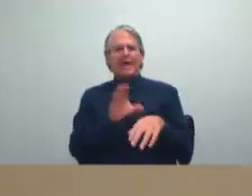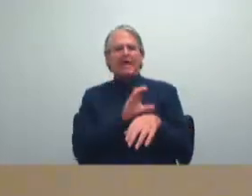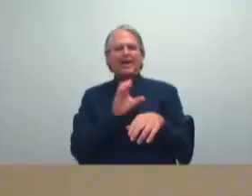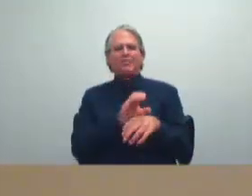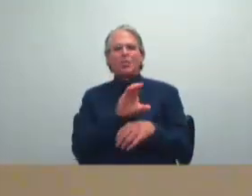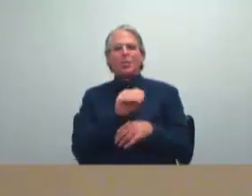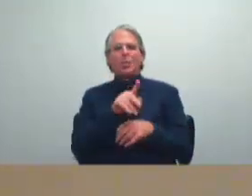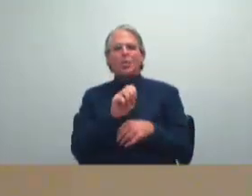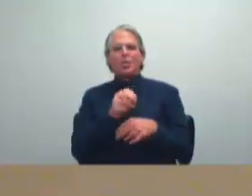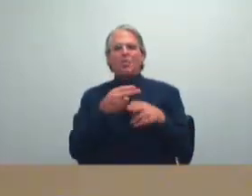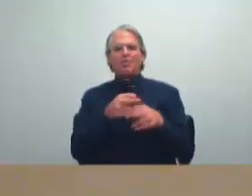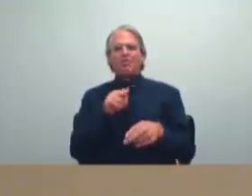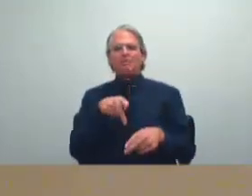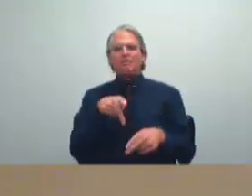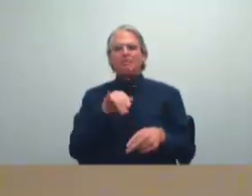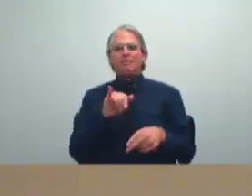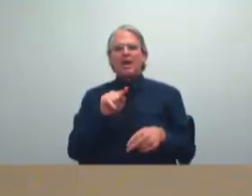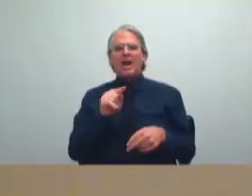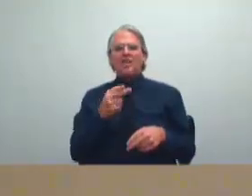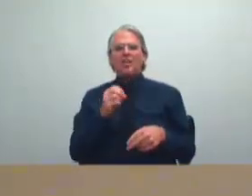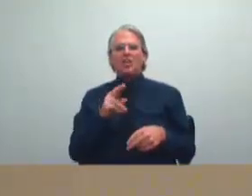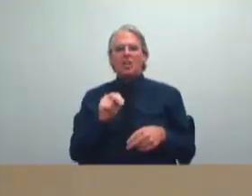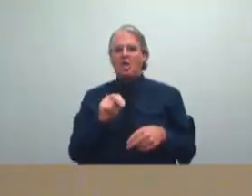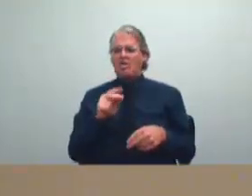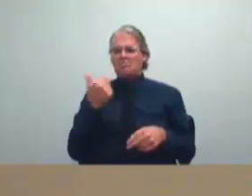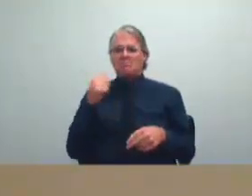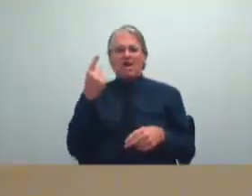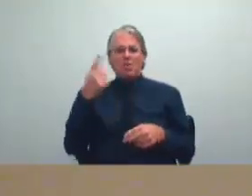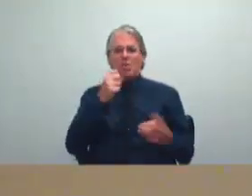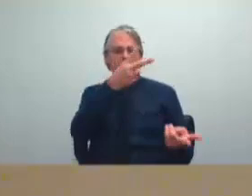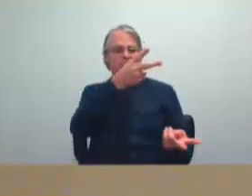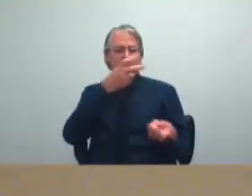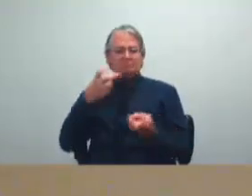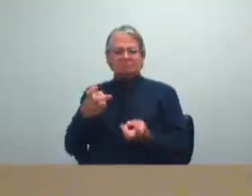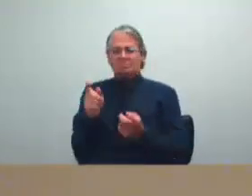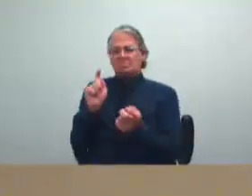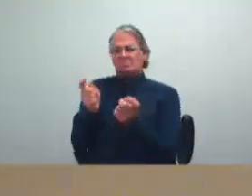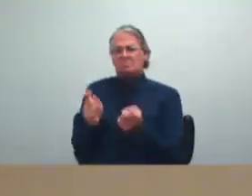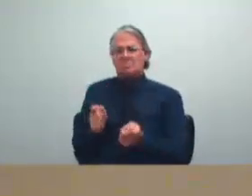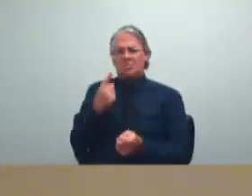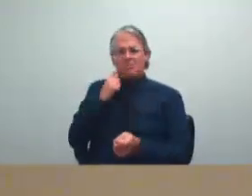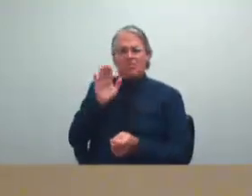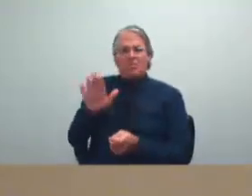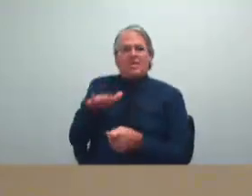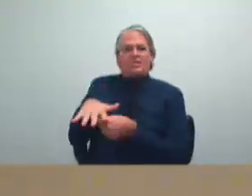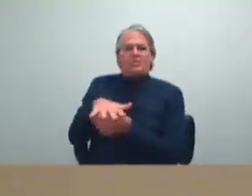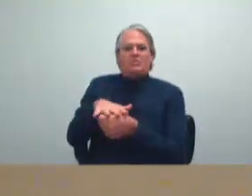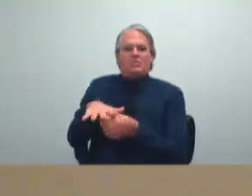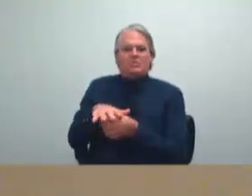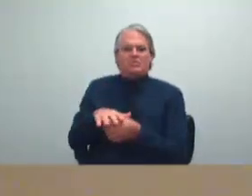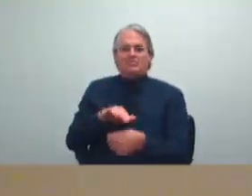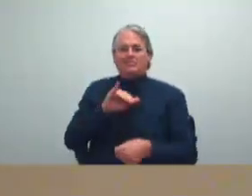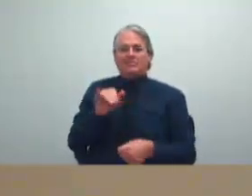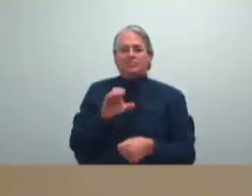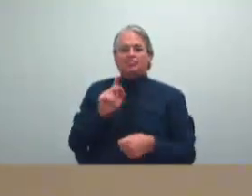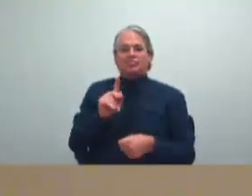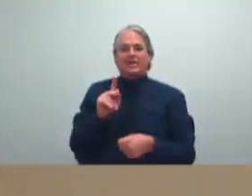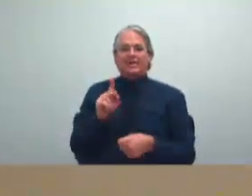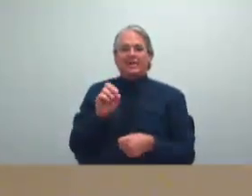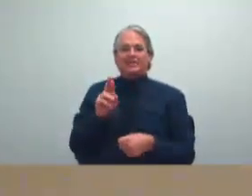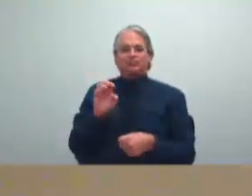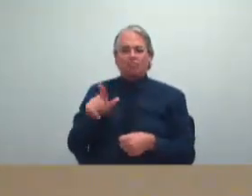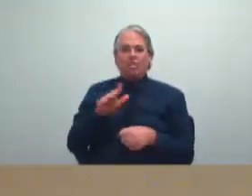can make that available. And all of the model assumptions and whatnot. Jack Hester is on the team. Has been working on a document we're going to try and get up on the